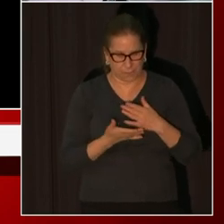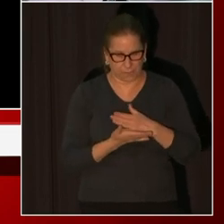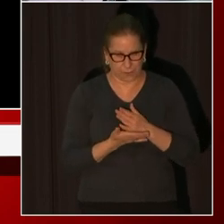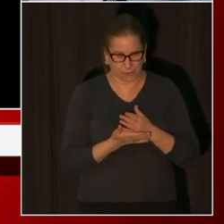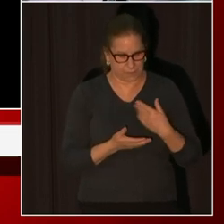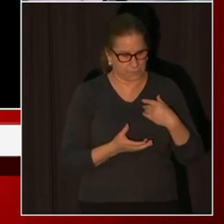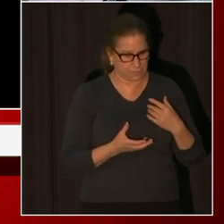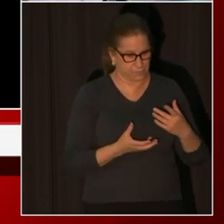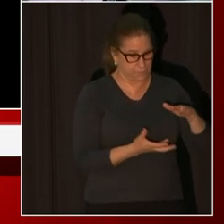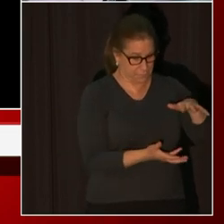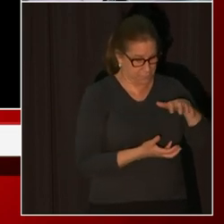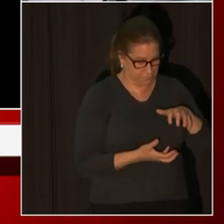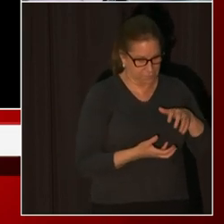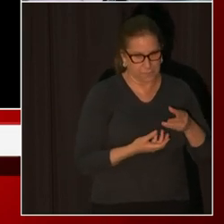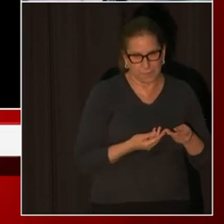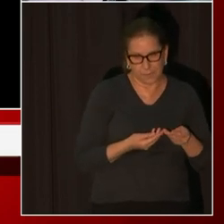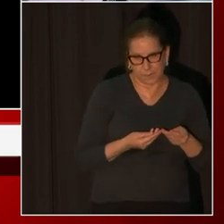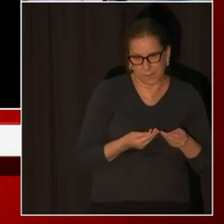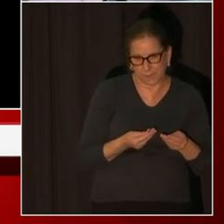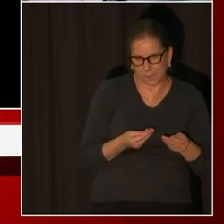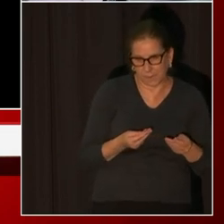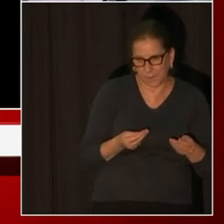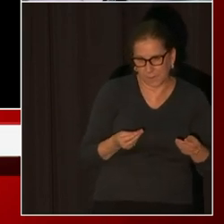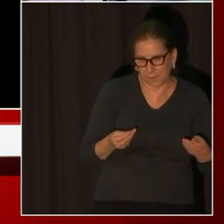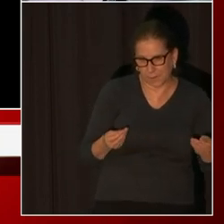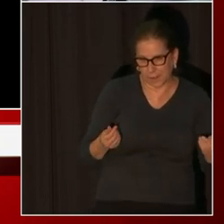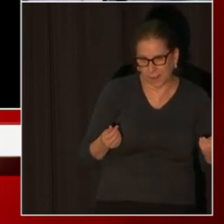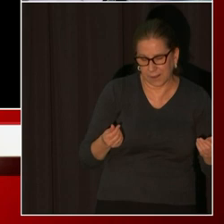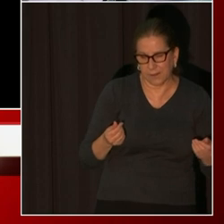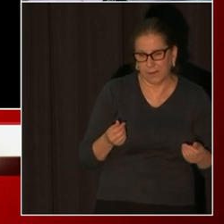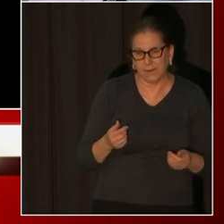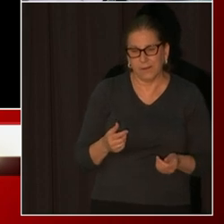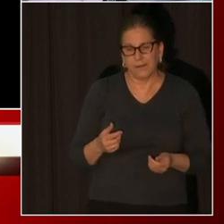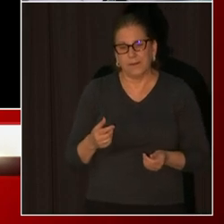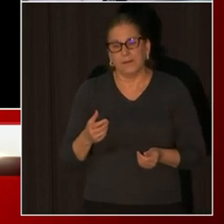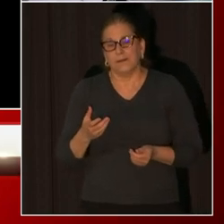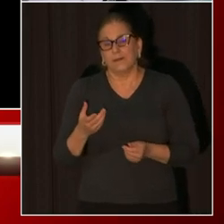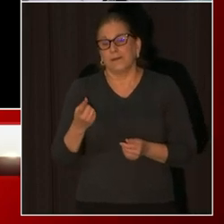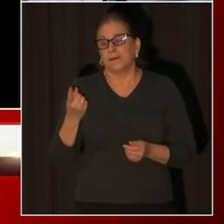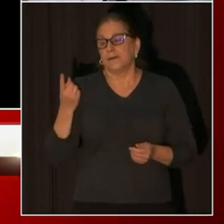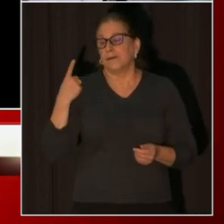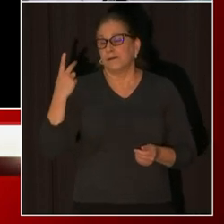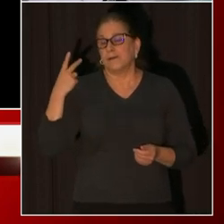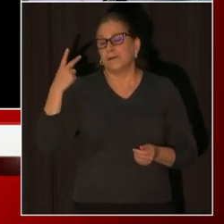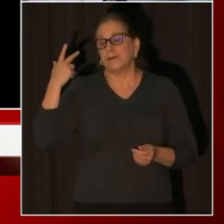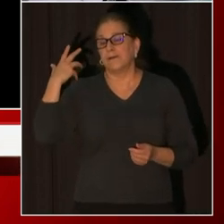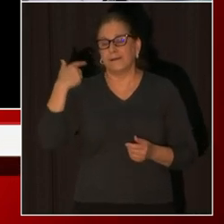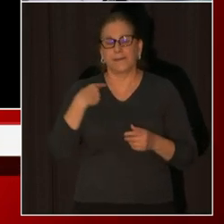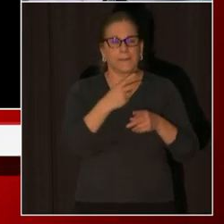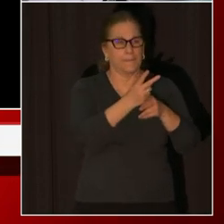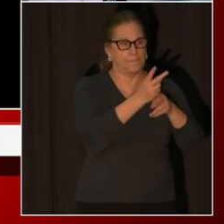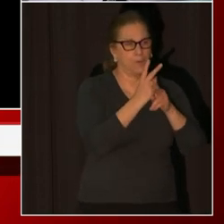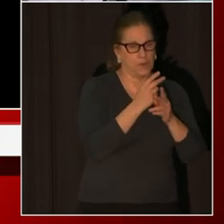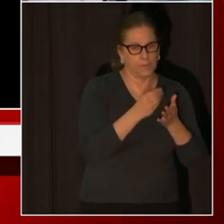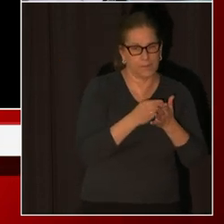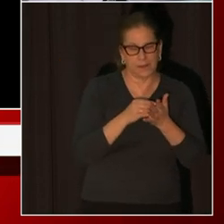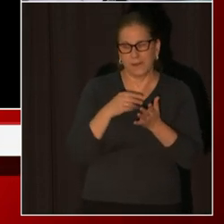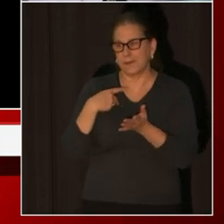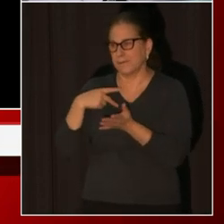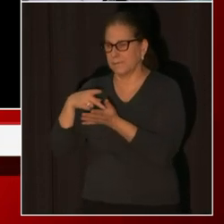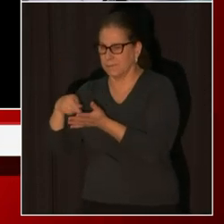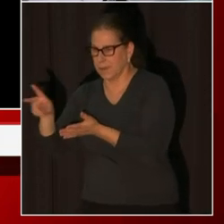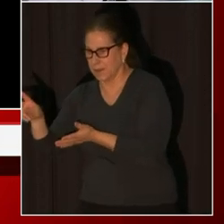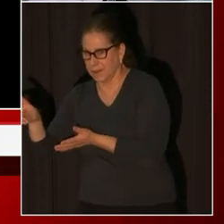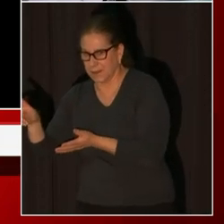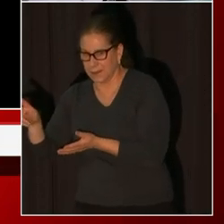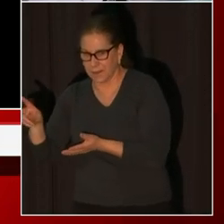we've had to borrow short term to have enough cash to pay our obligations. But because we've been able to build up our cash